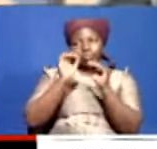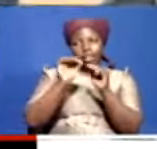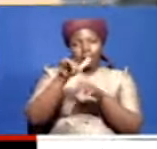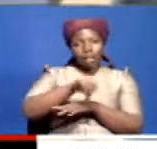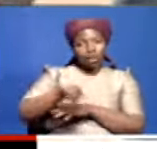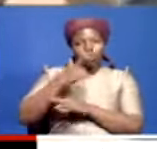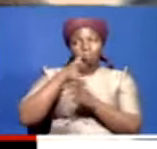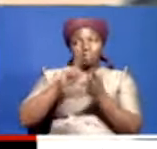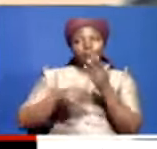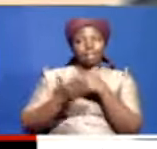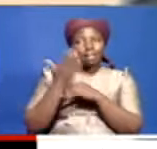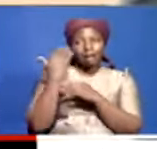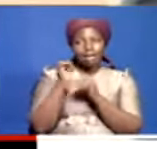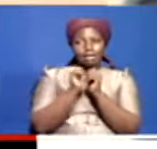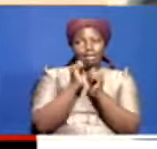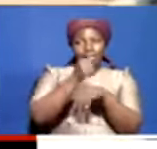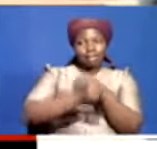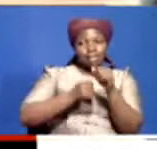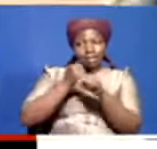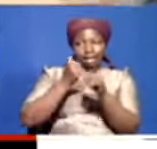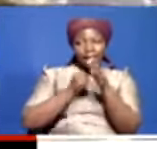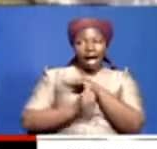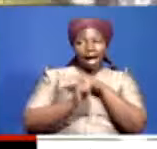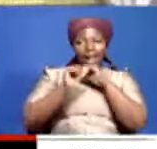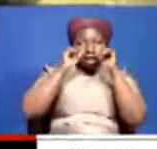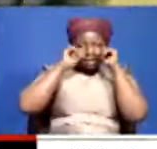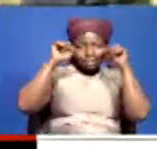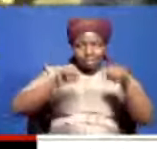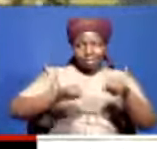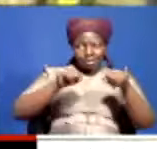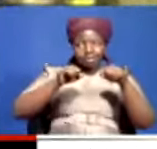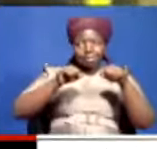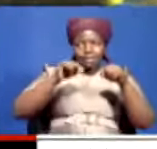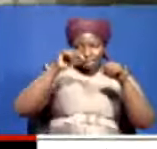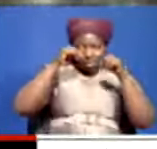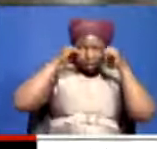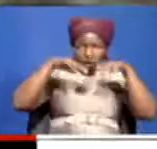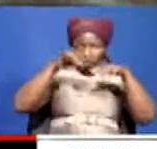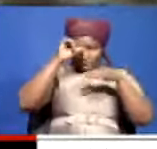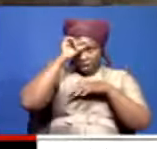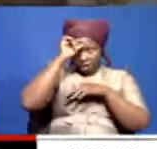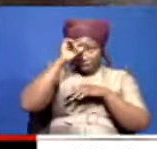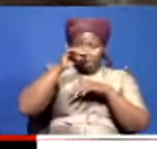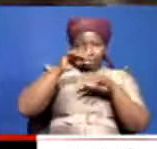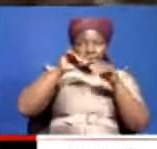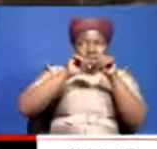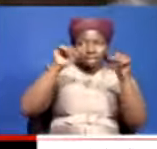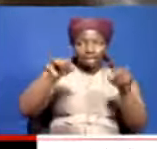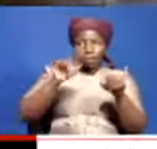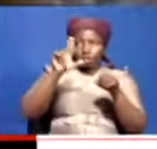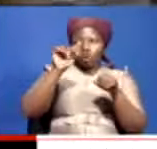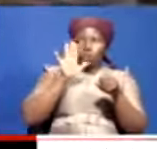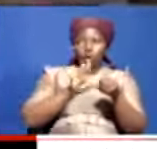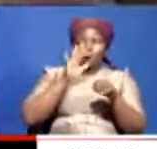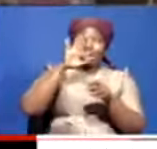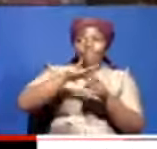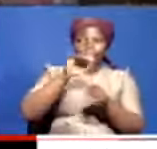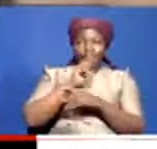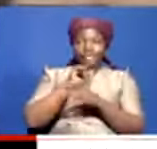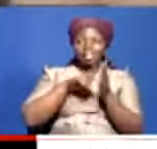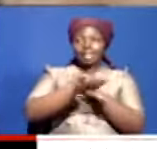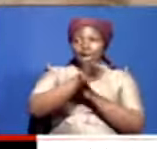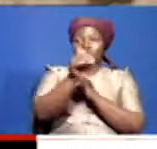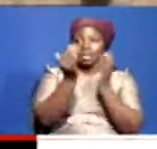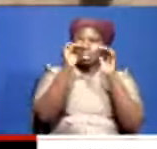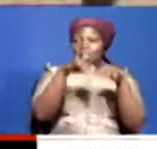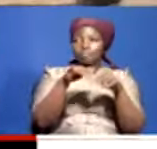decade, under the devolved system of governance, no woman has been elected to the county assembly, and they would want to see change